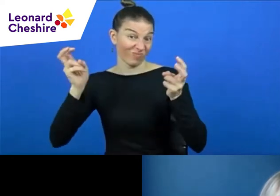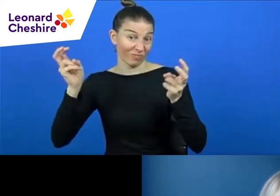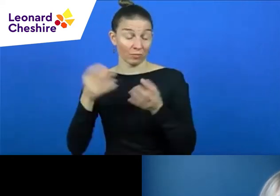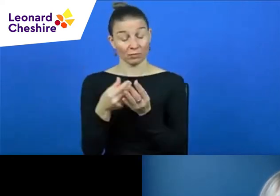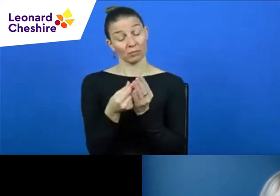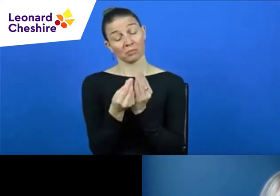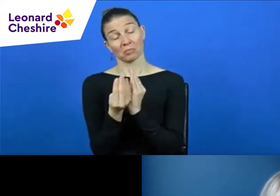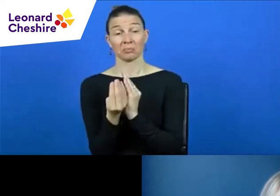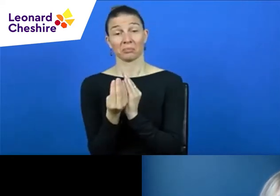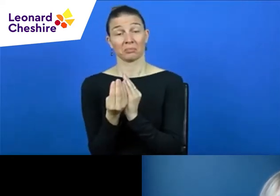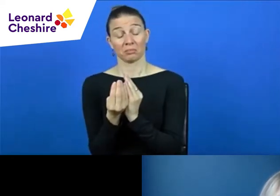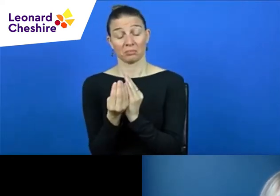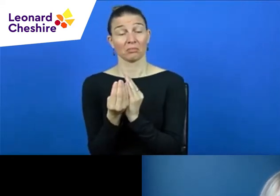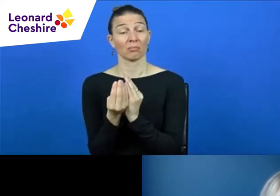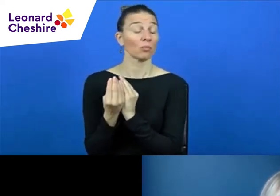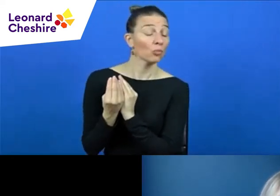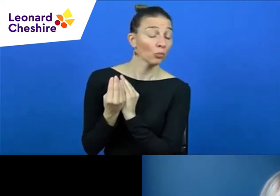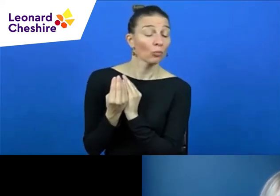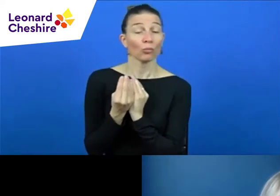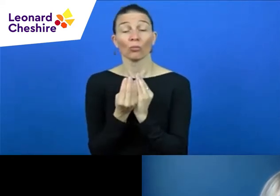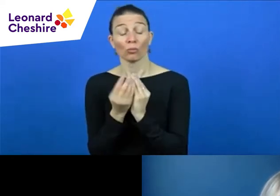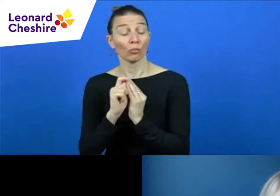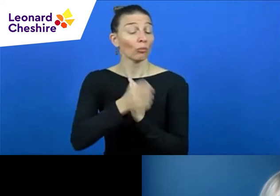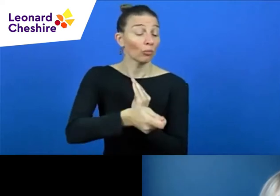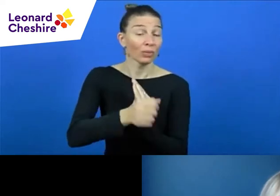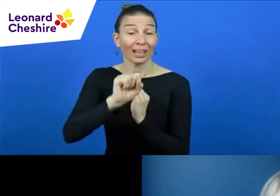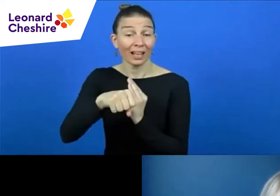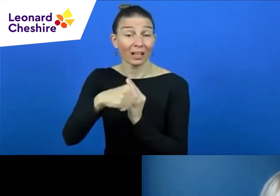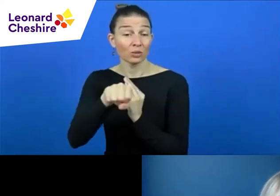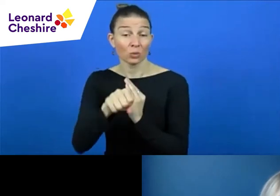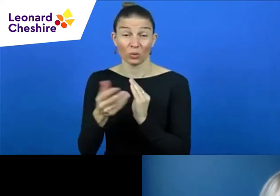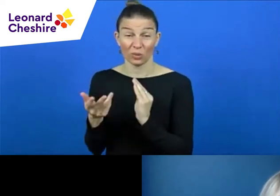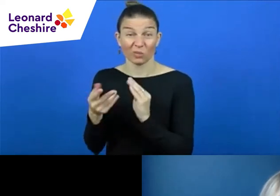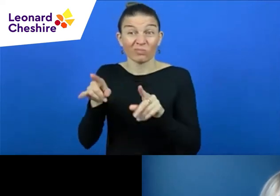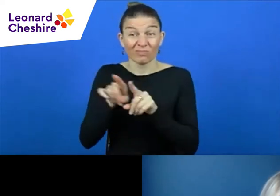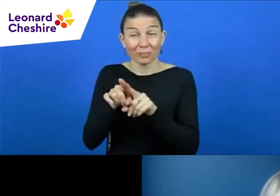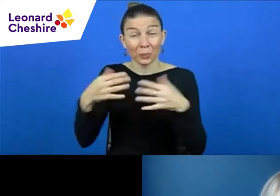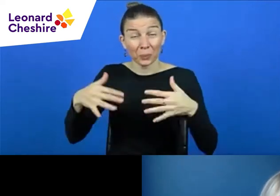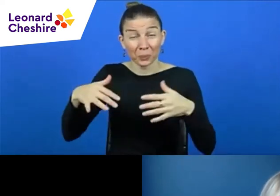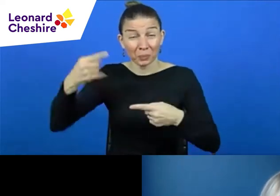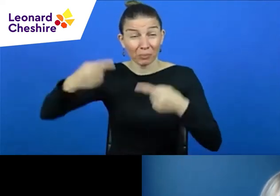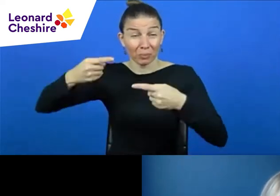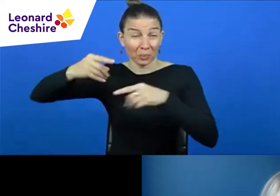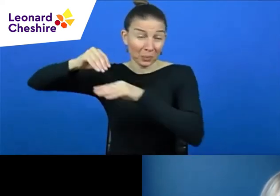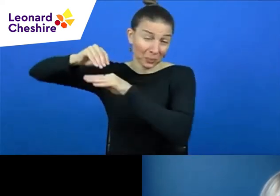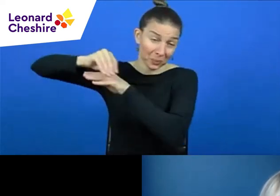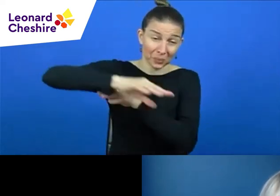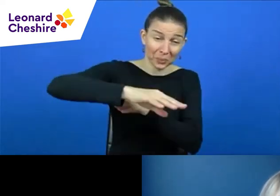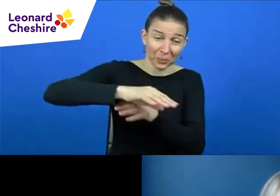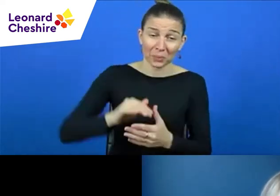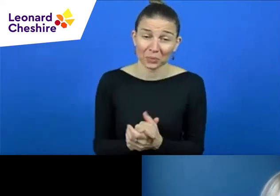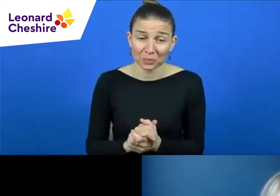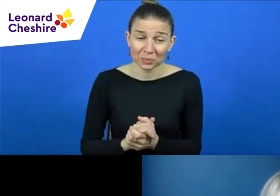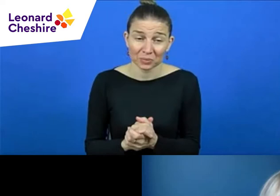people with very great influential power. And Caroline tangles with a number of these